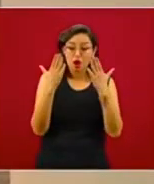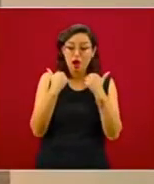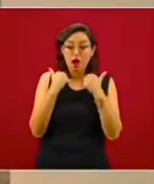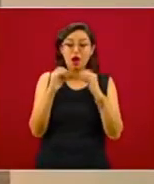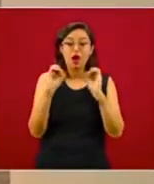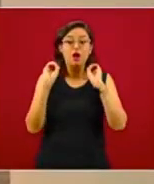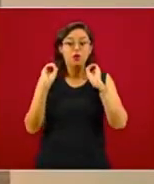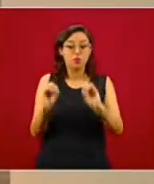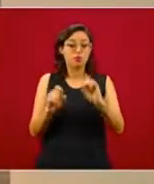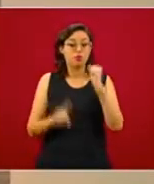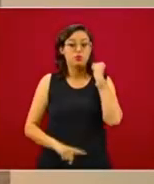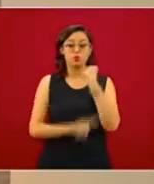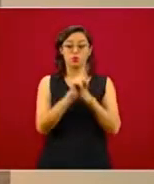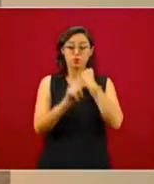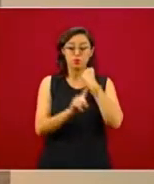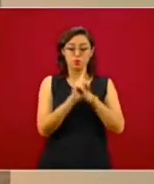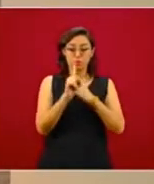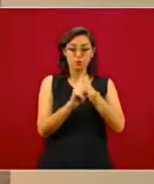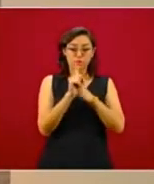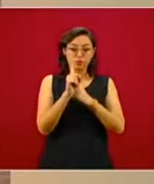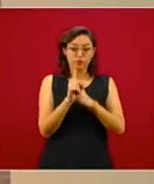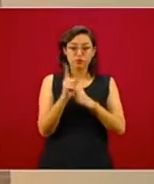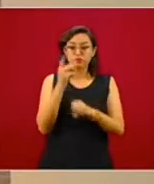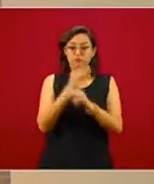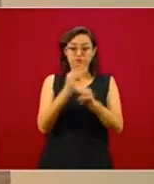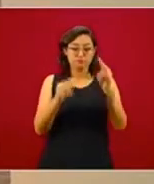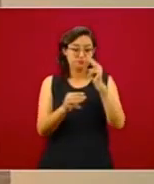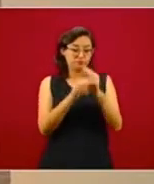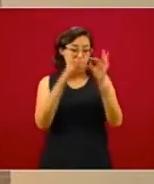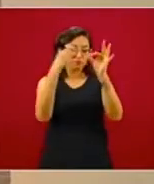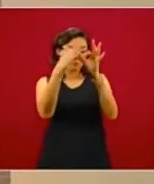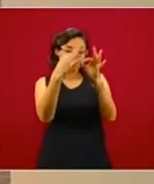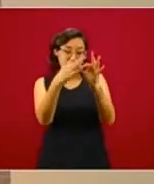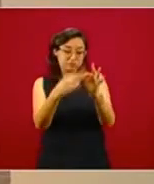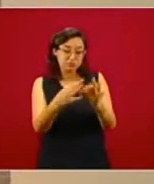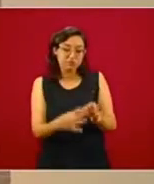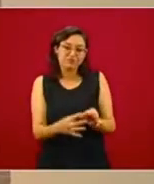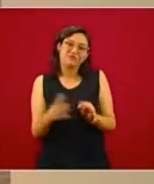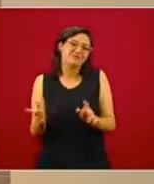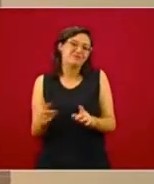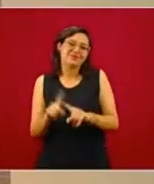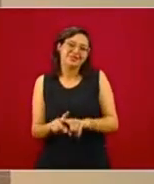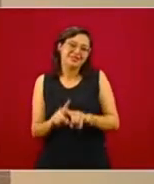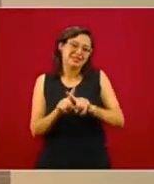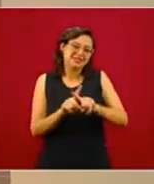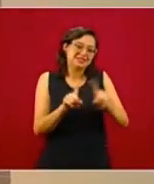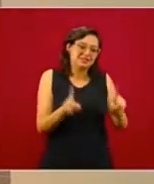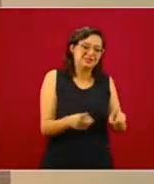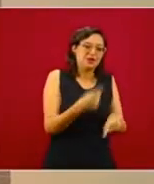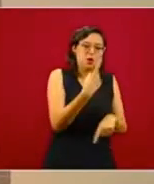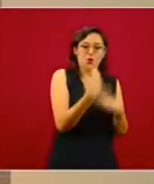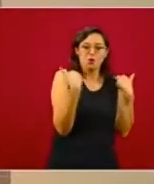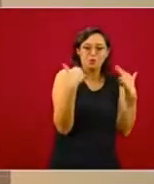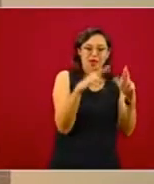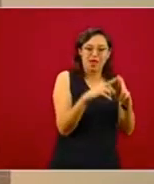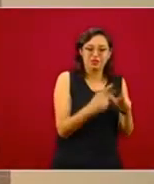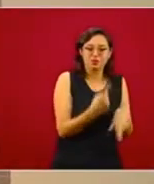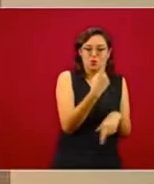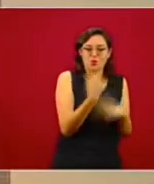did not have any internet connection, or that maybe they could not take all the